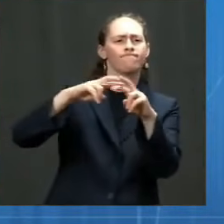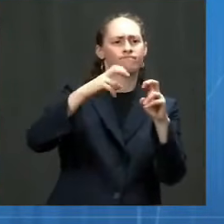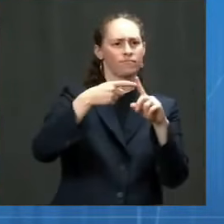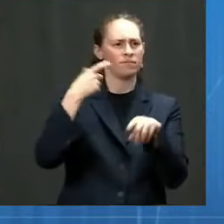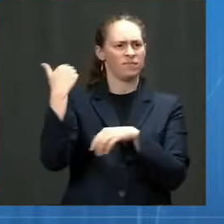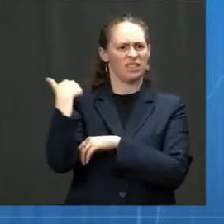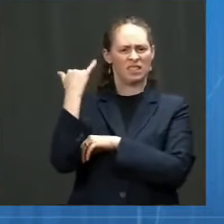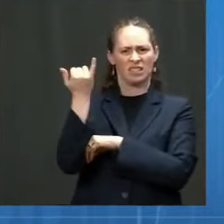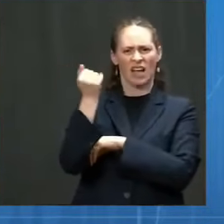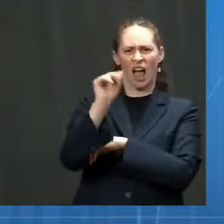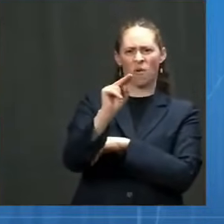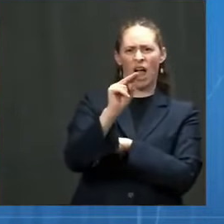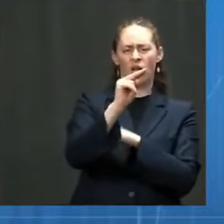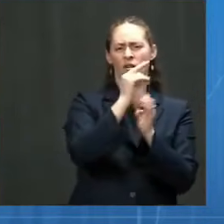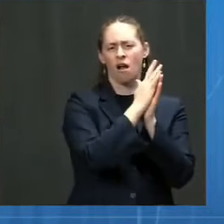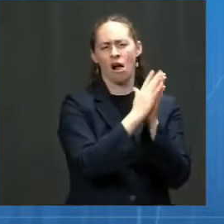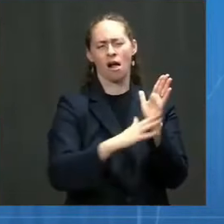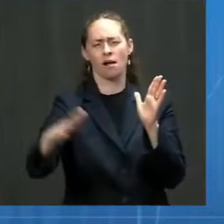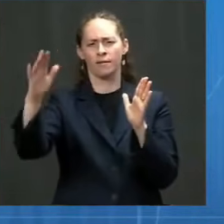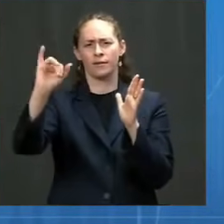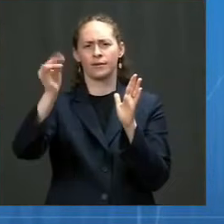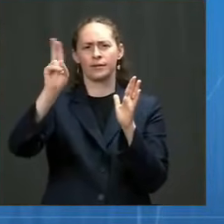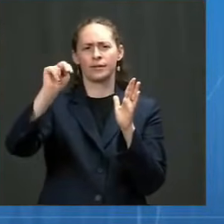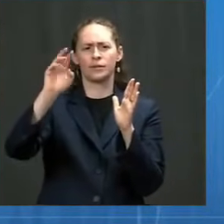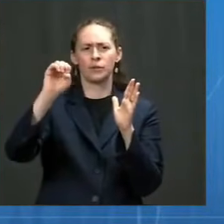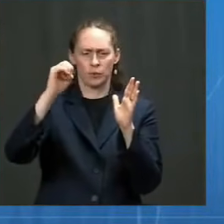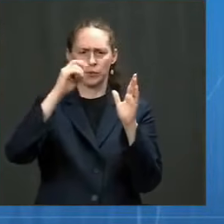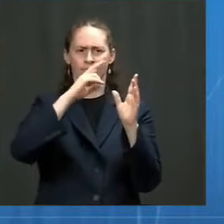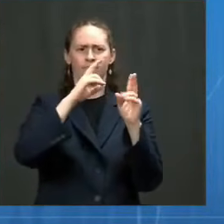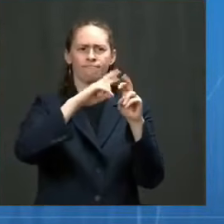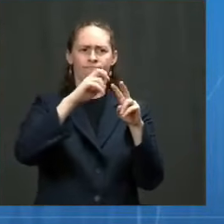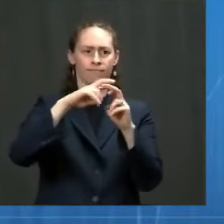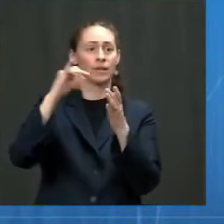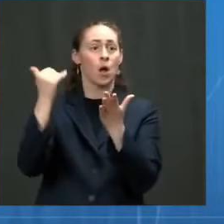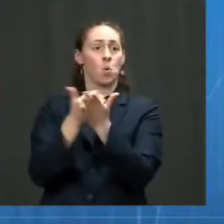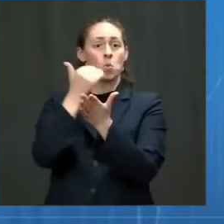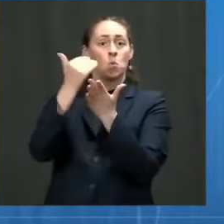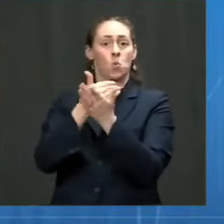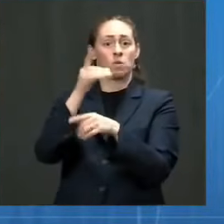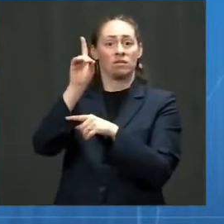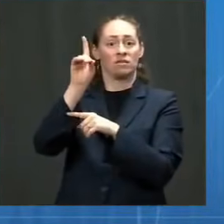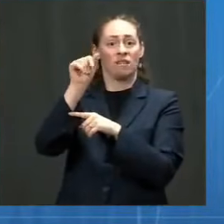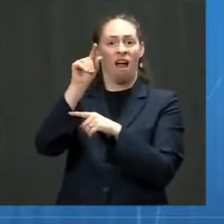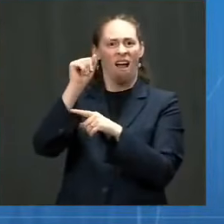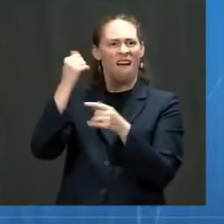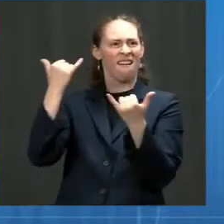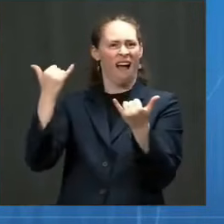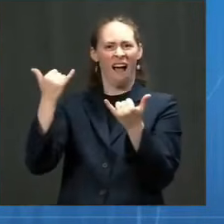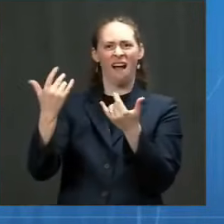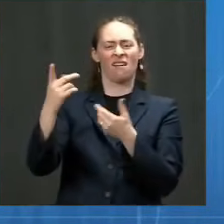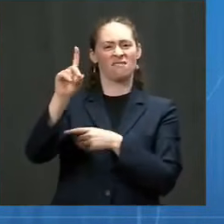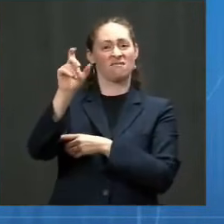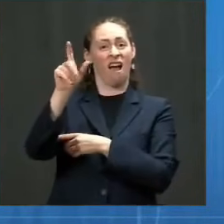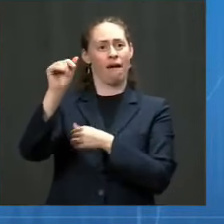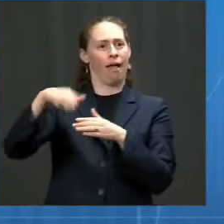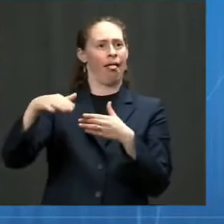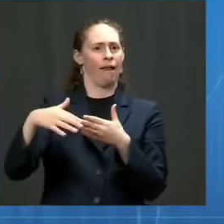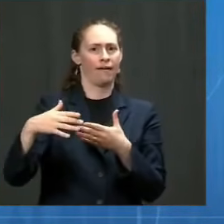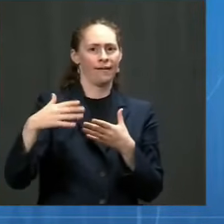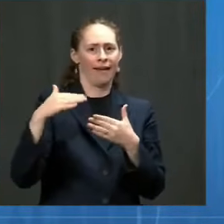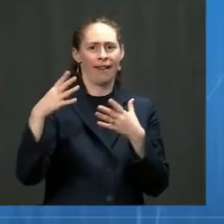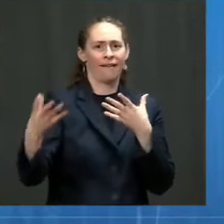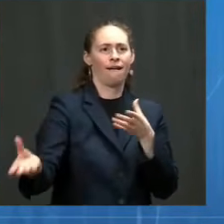didn't reflect the data that we have now from the Delta variant. We are actively working to update those in the context of the Delta